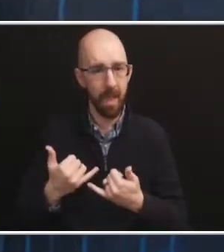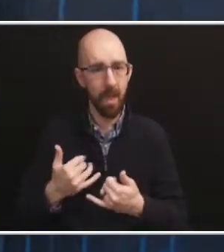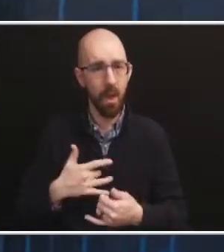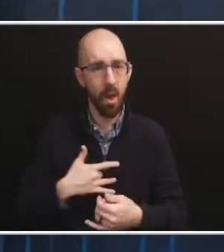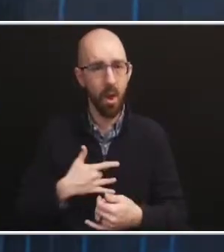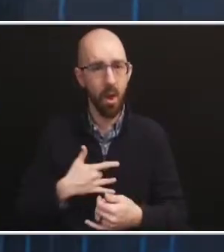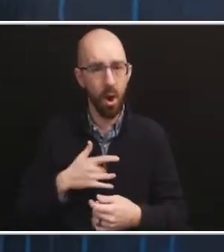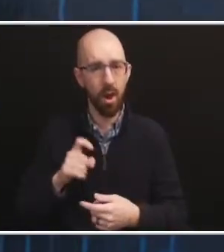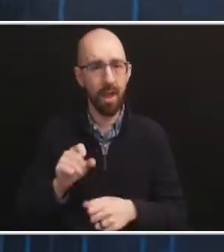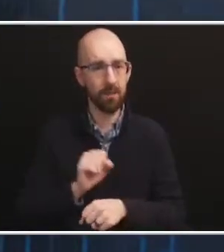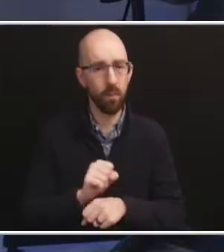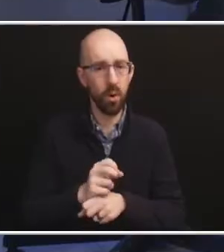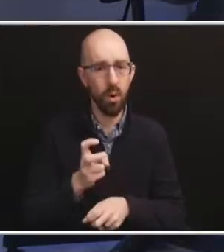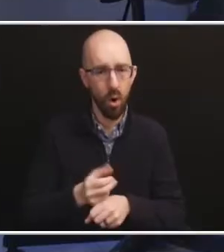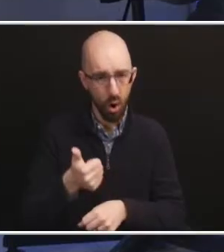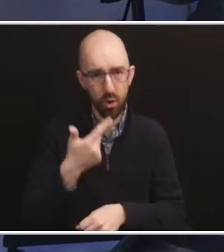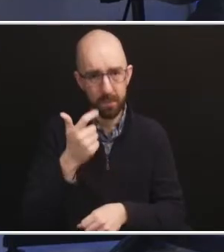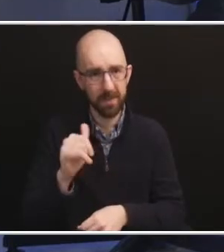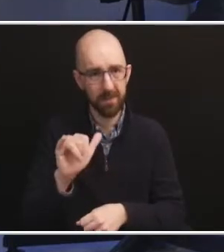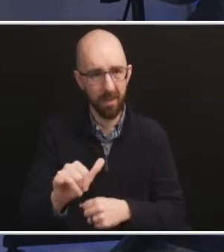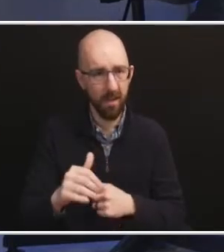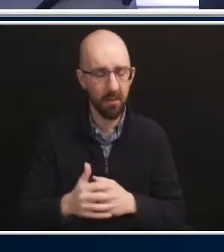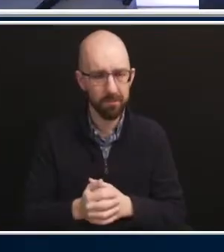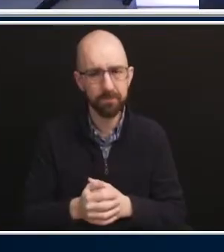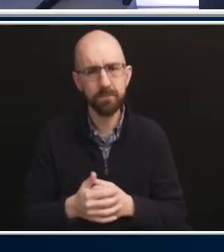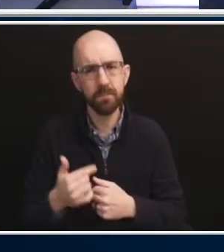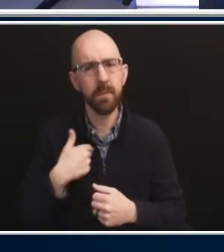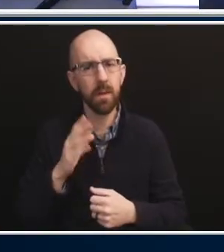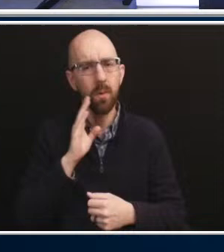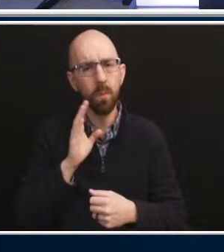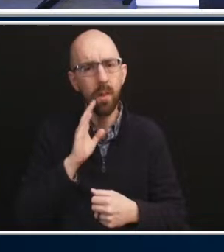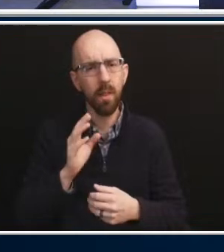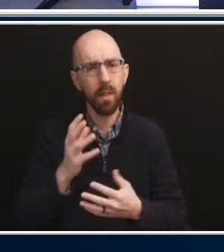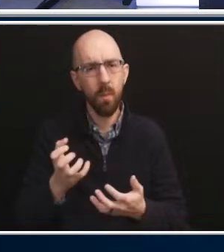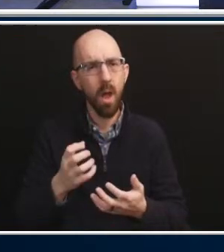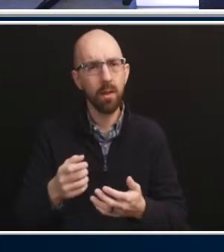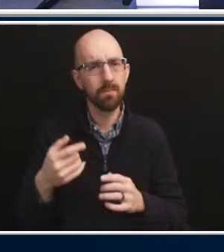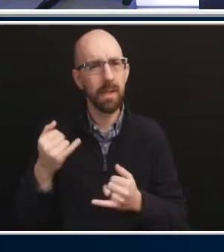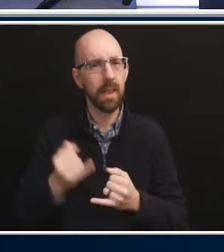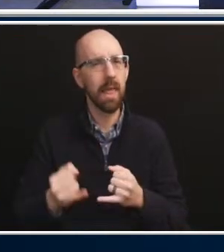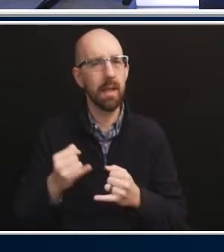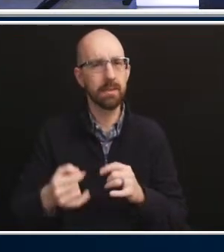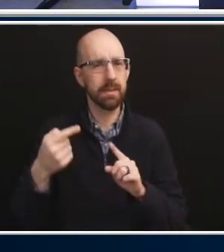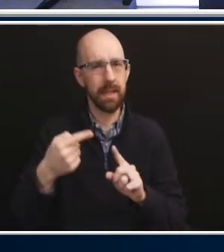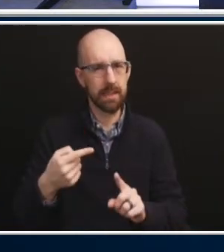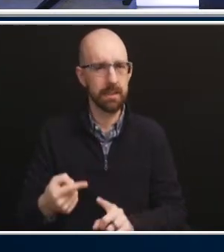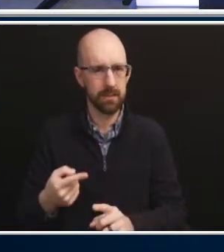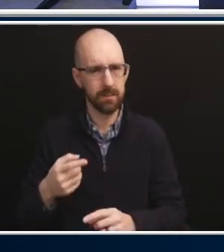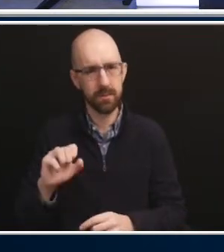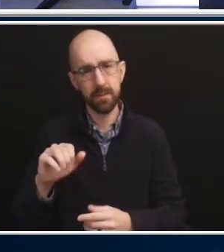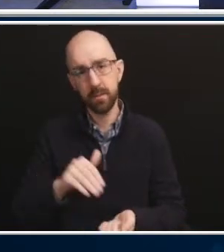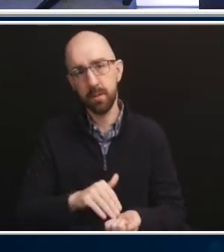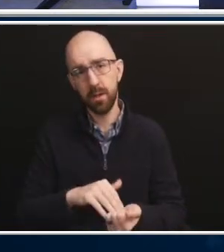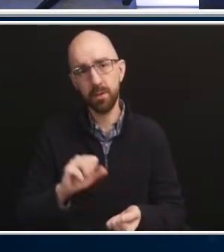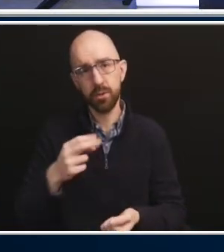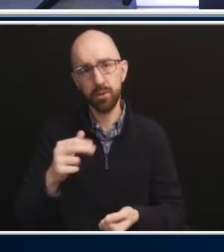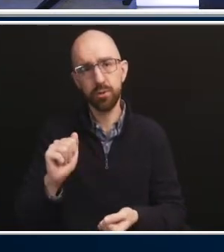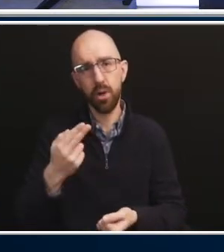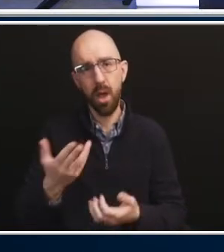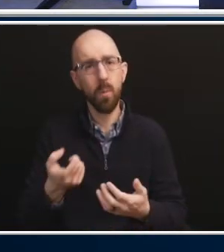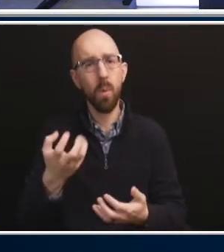of it. All right, I want to get our takeaways today. Dr. Shah, what do you want people to really take away from this